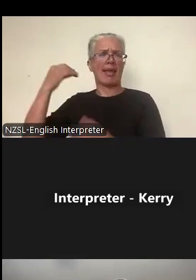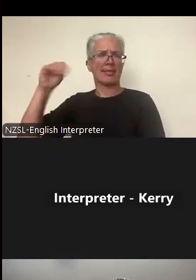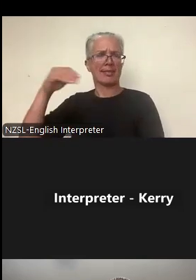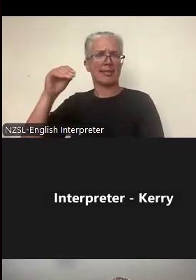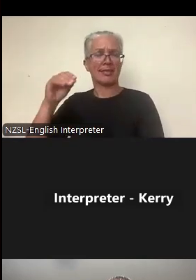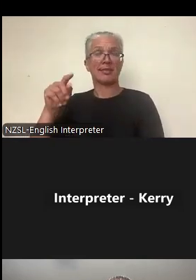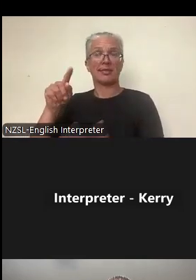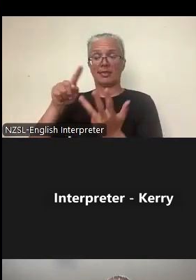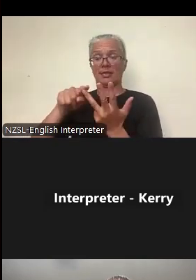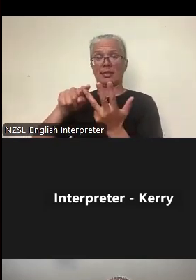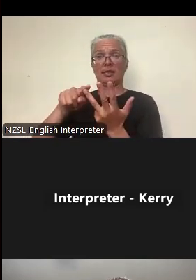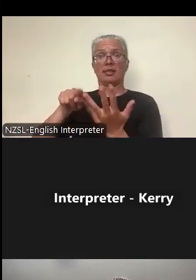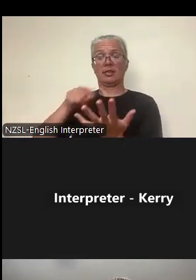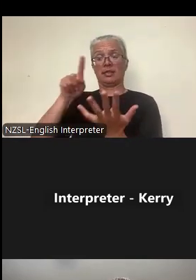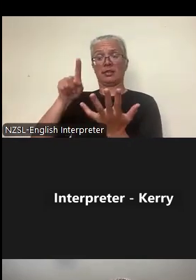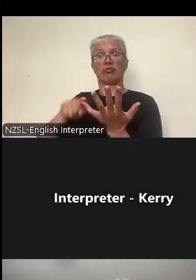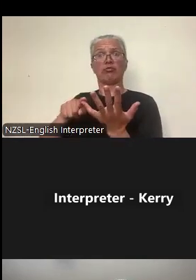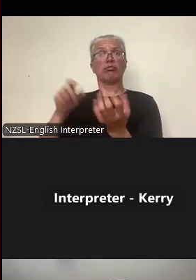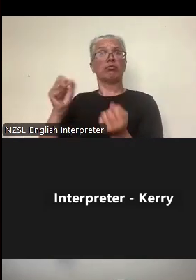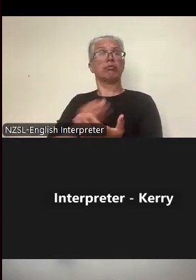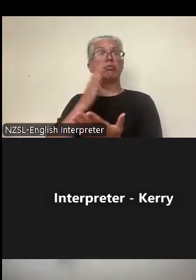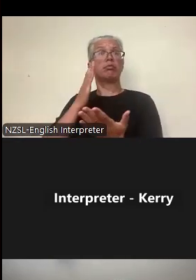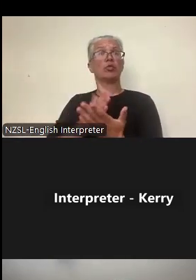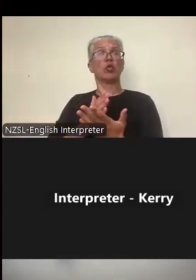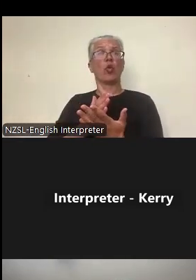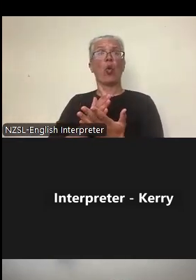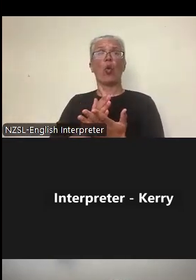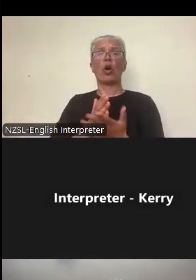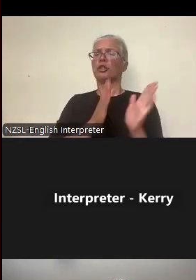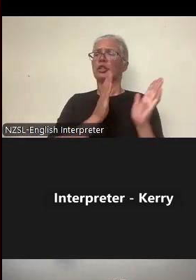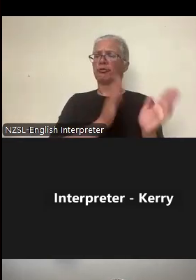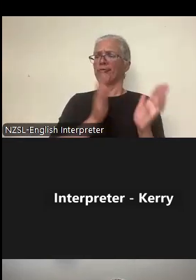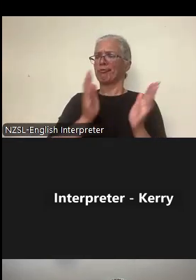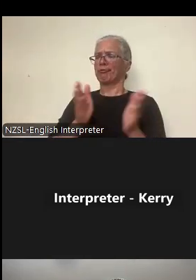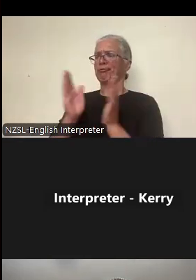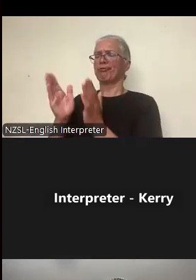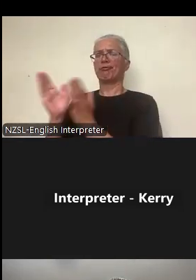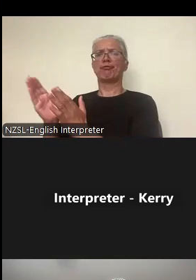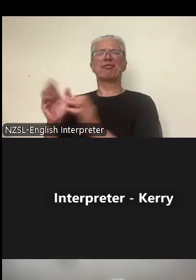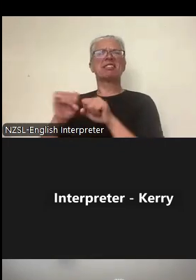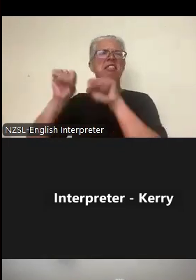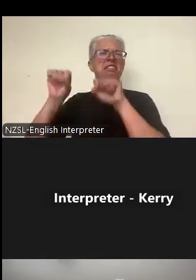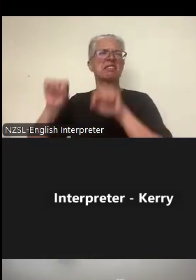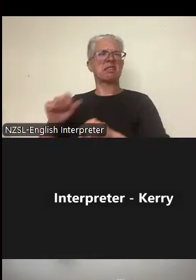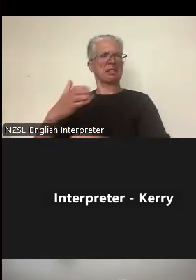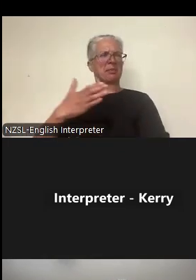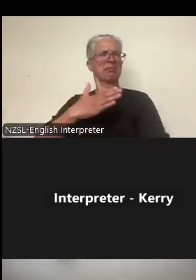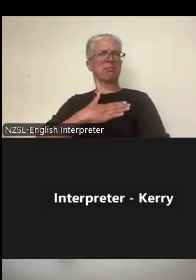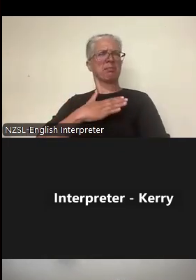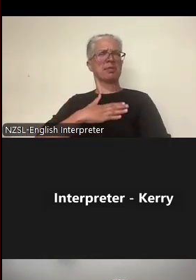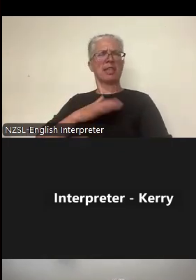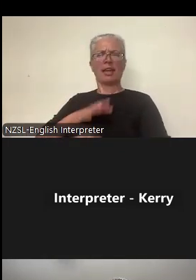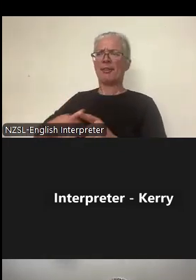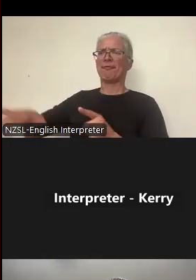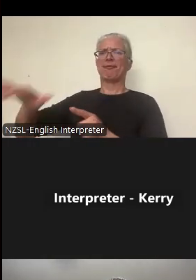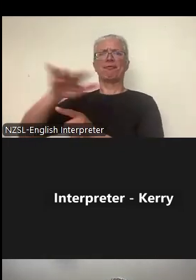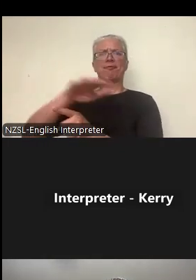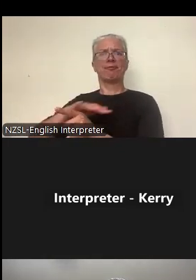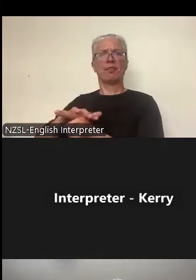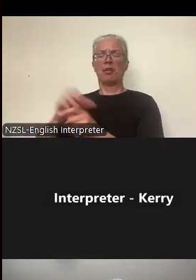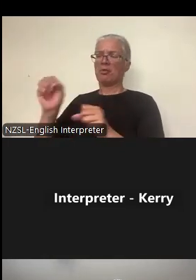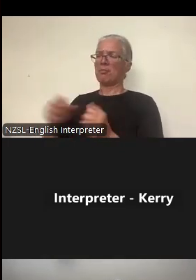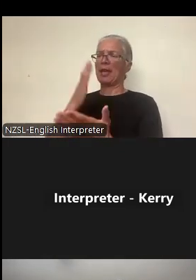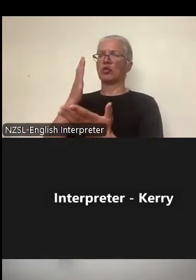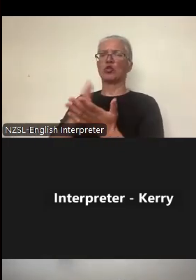And ensuring an orderly and safe environment. So that's the systems part of a principal's job, being